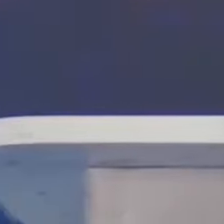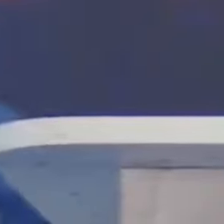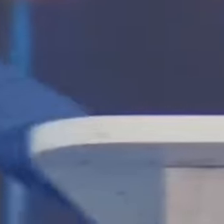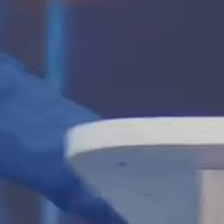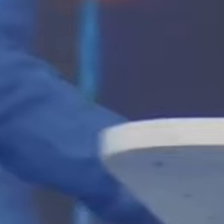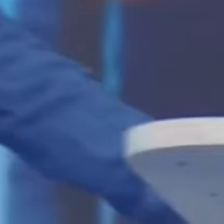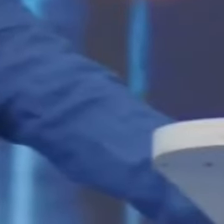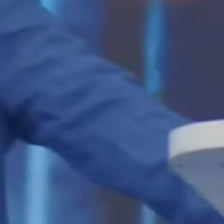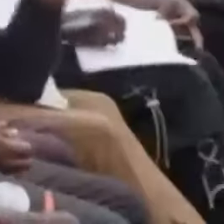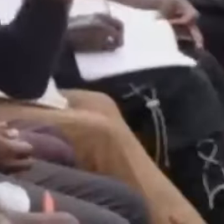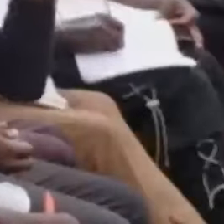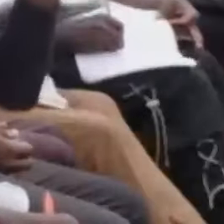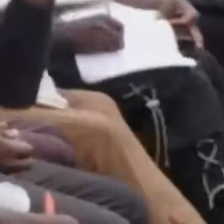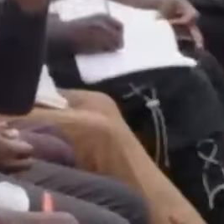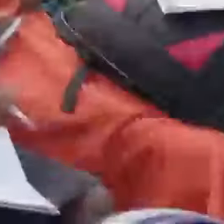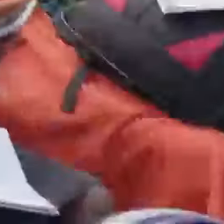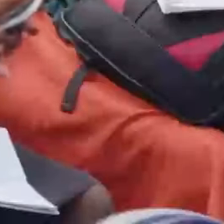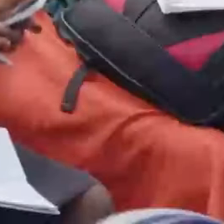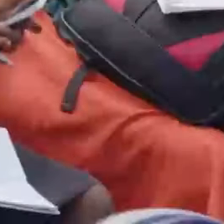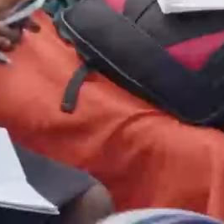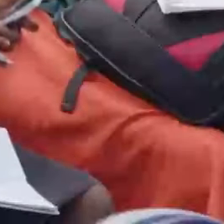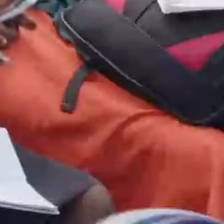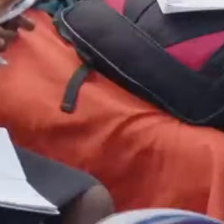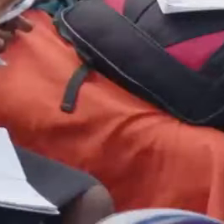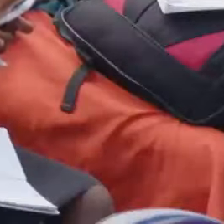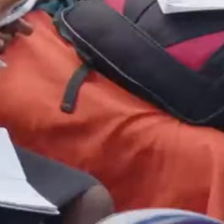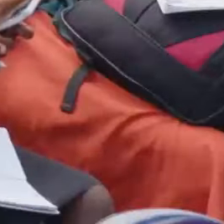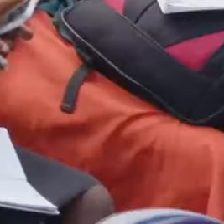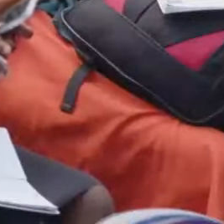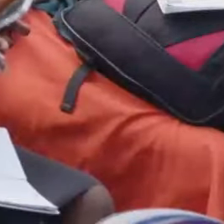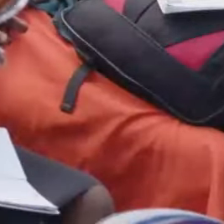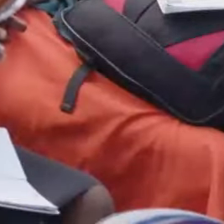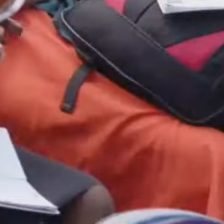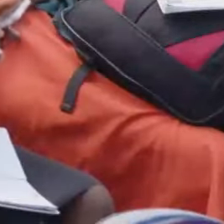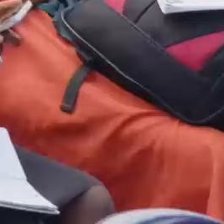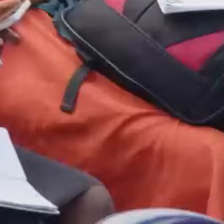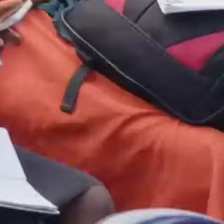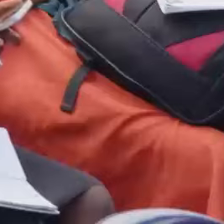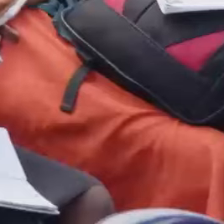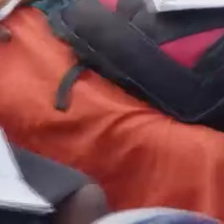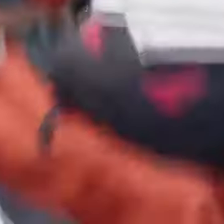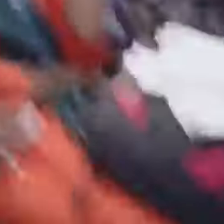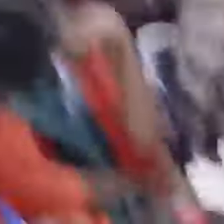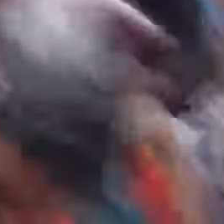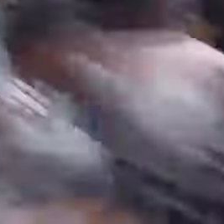in Jesus' name. You're not a backward person anymore. I'm not a backward person